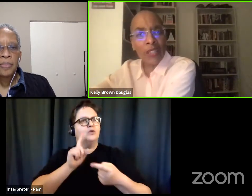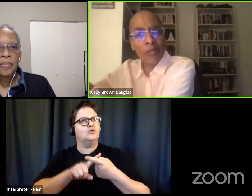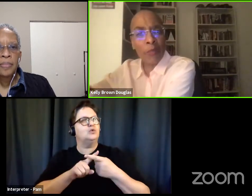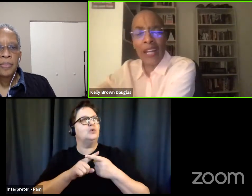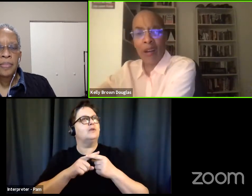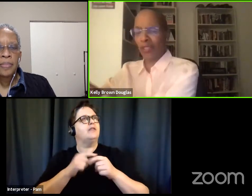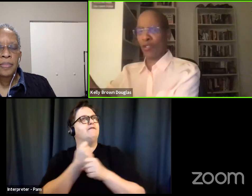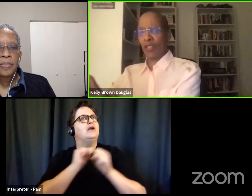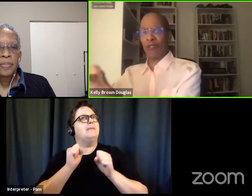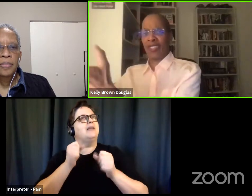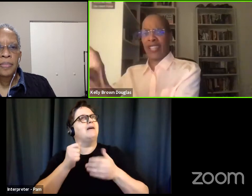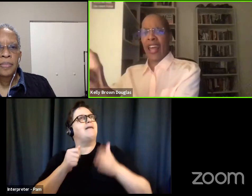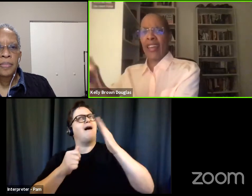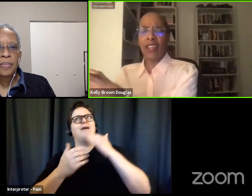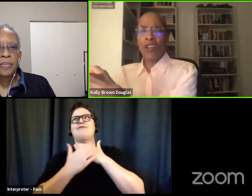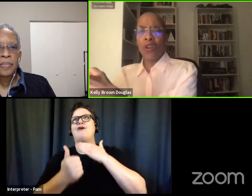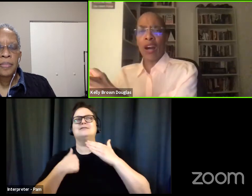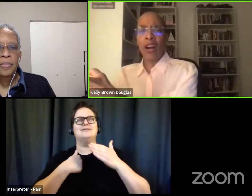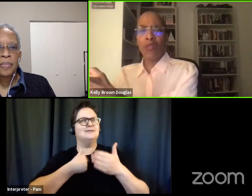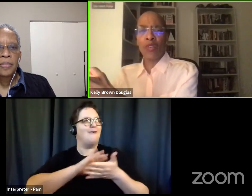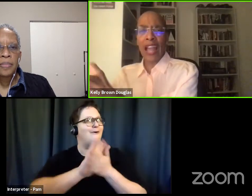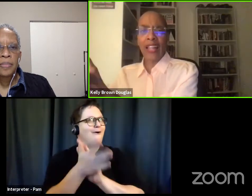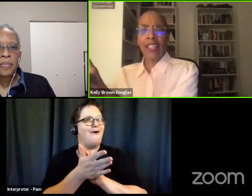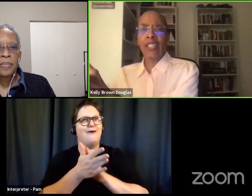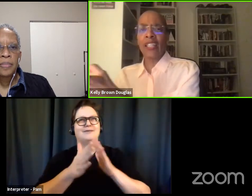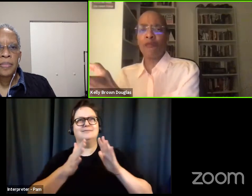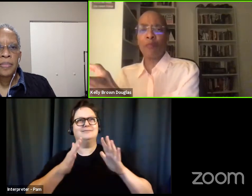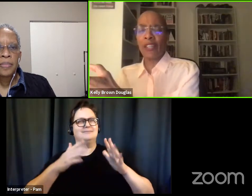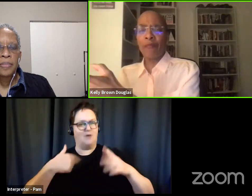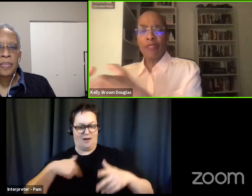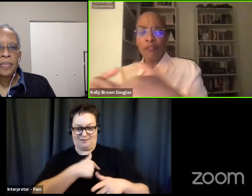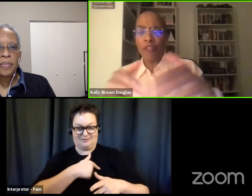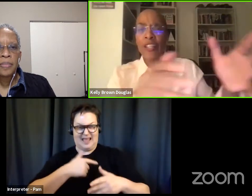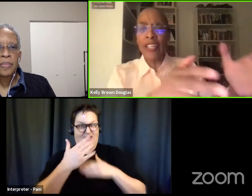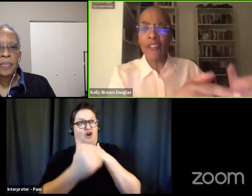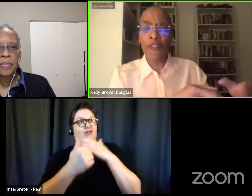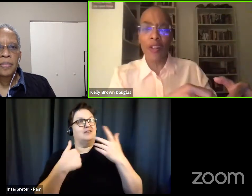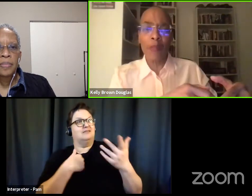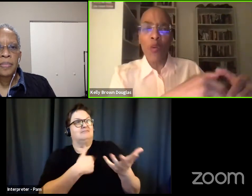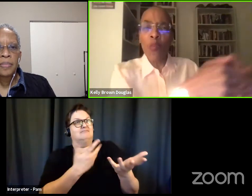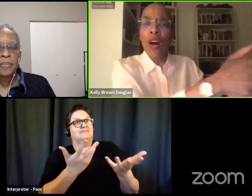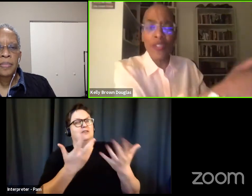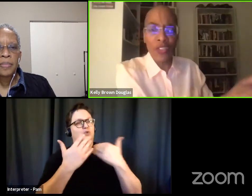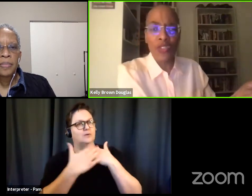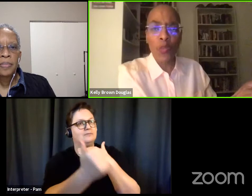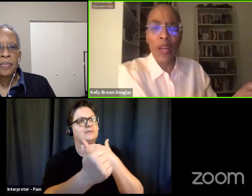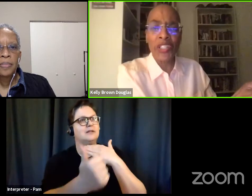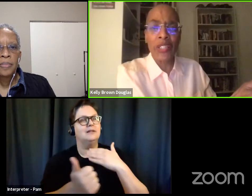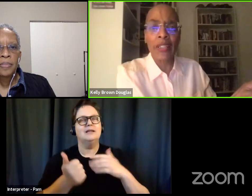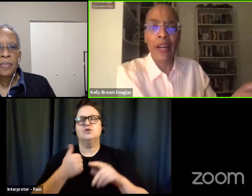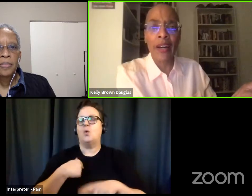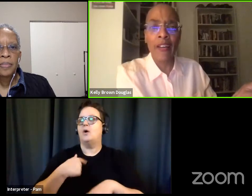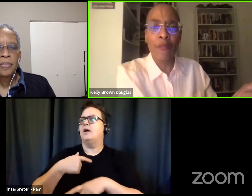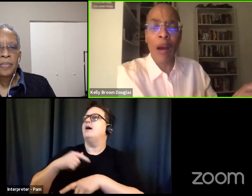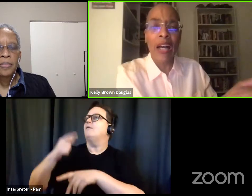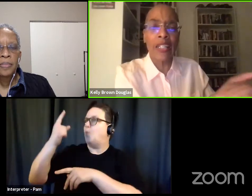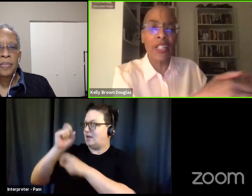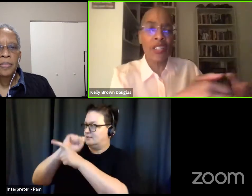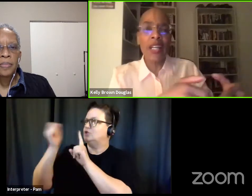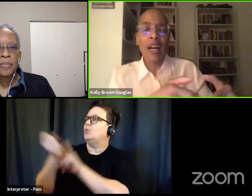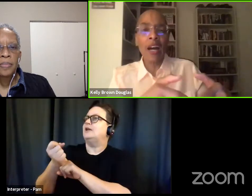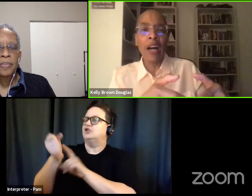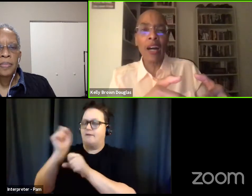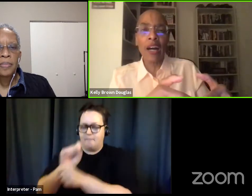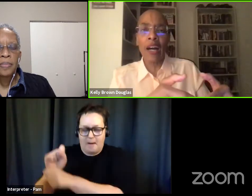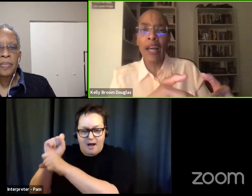freedom becomes this sort of static reality of being freed from one situation of